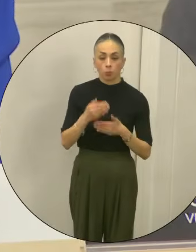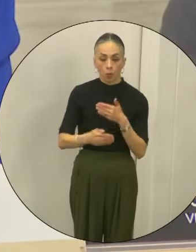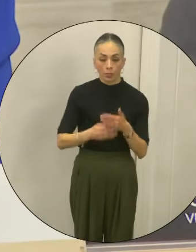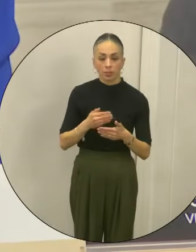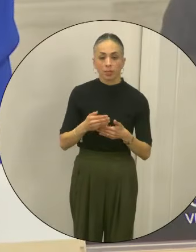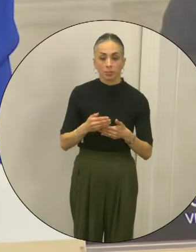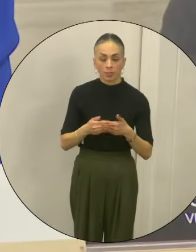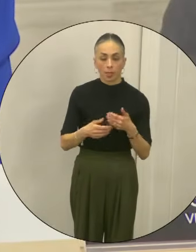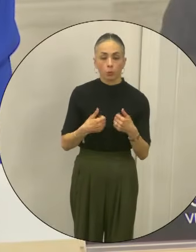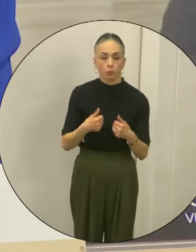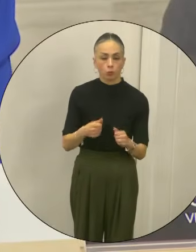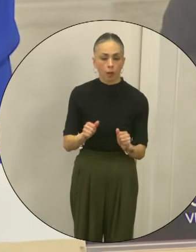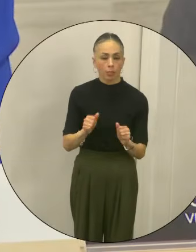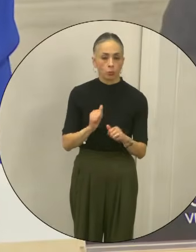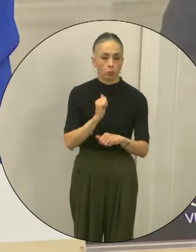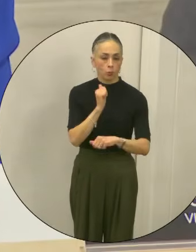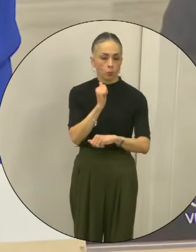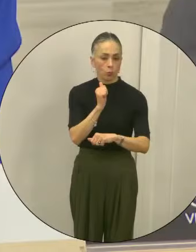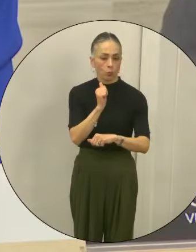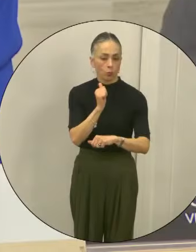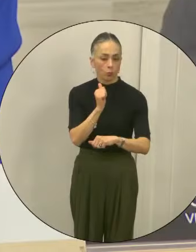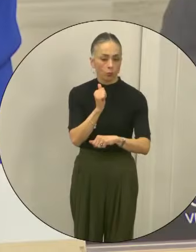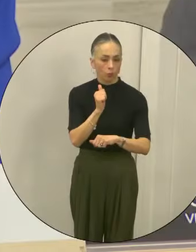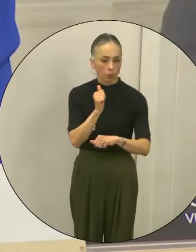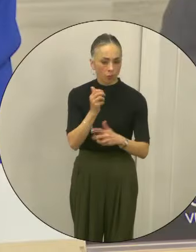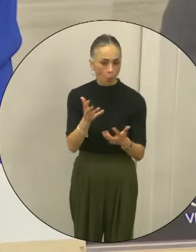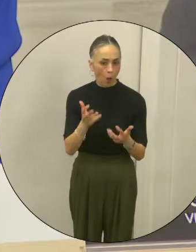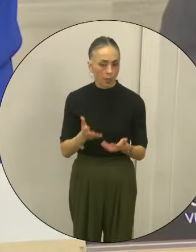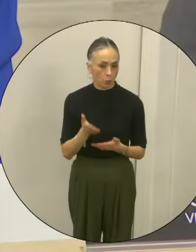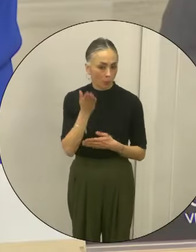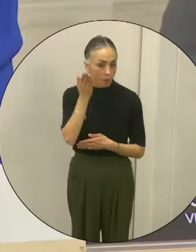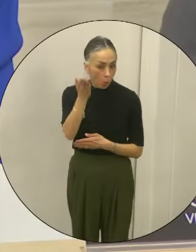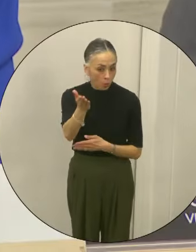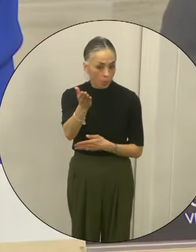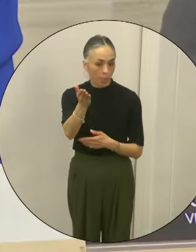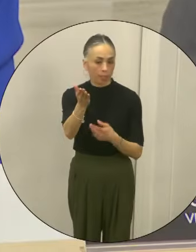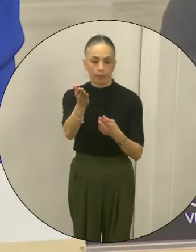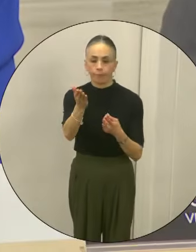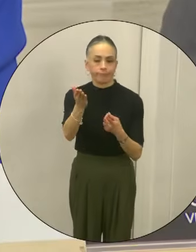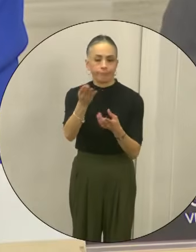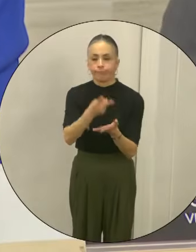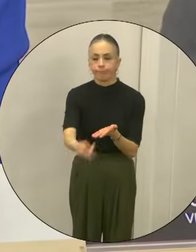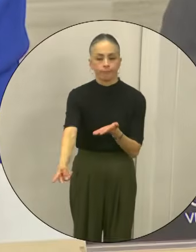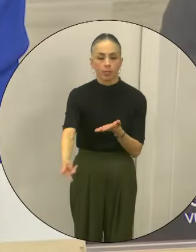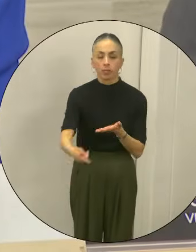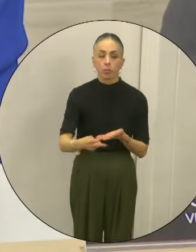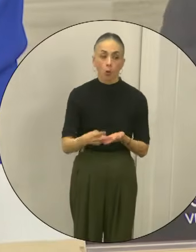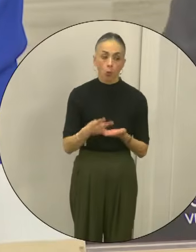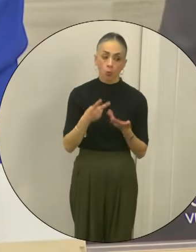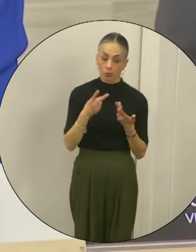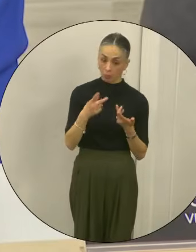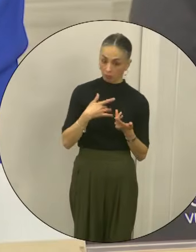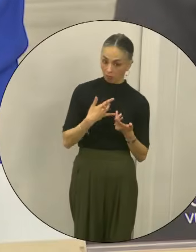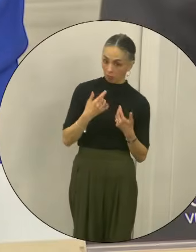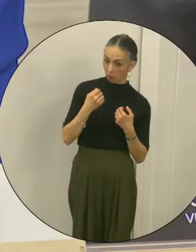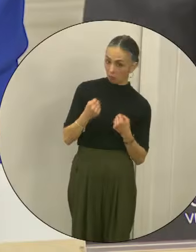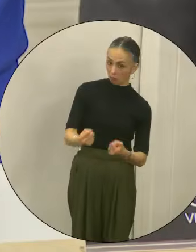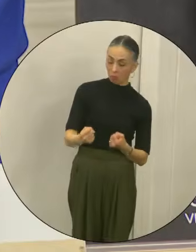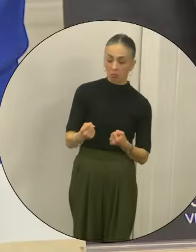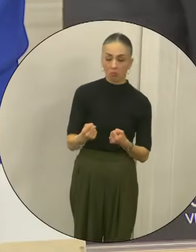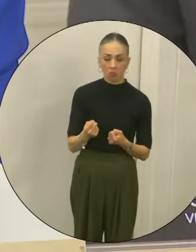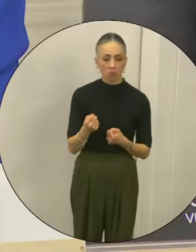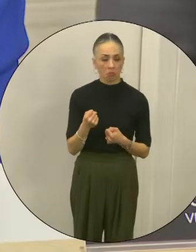form a motion and it didn't go anywhere. And so do you feel more confident that